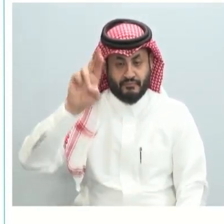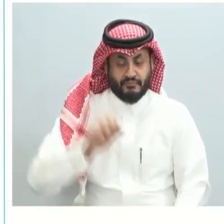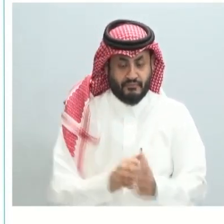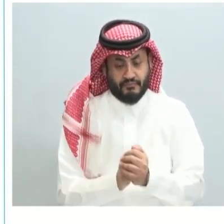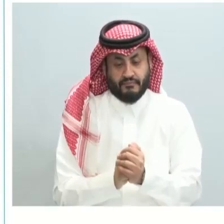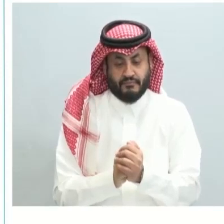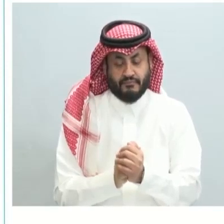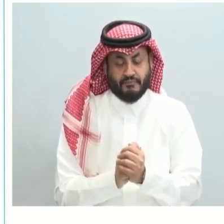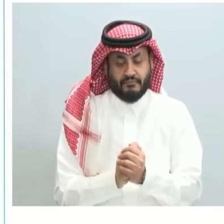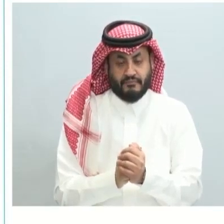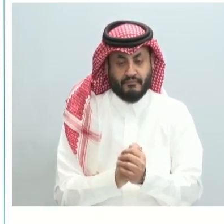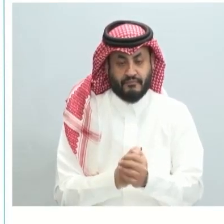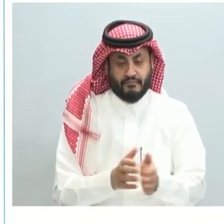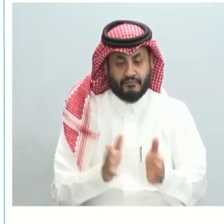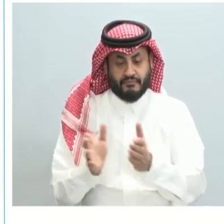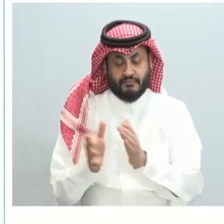sweater.